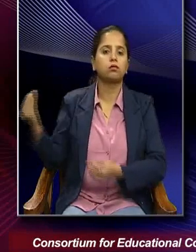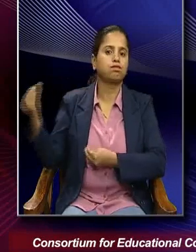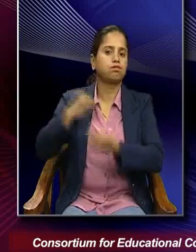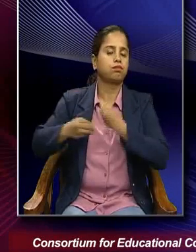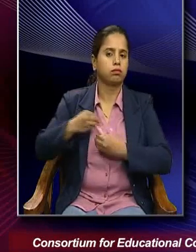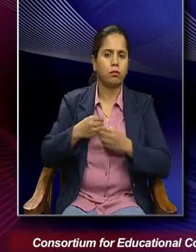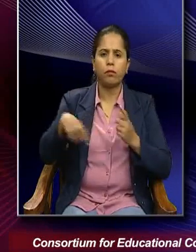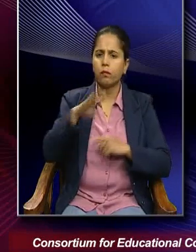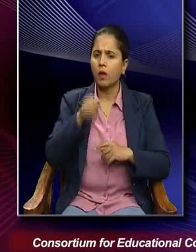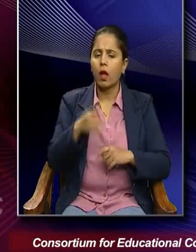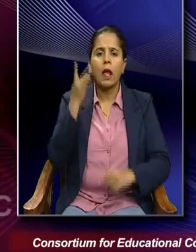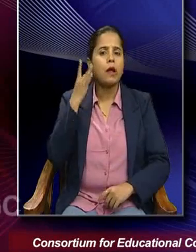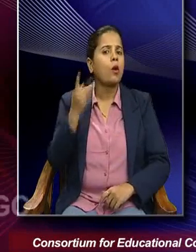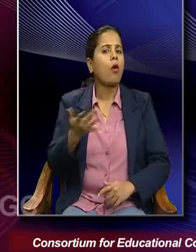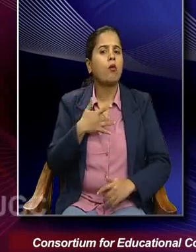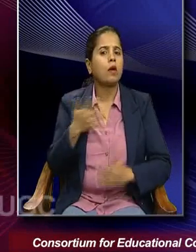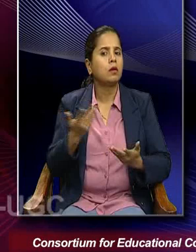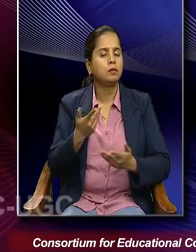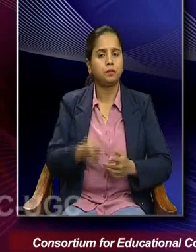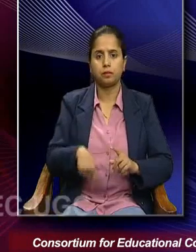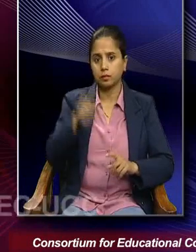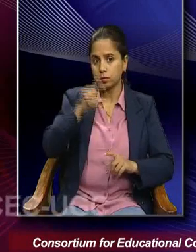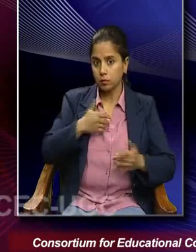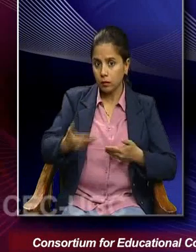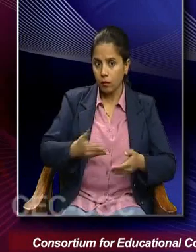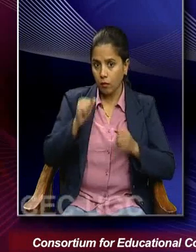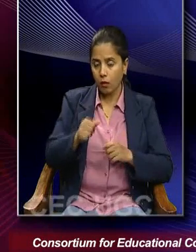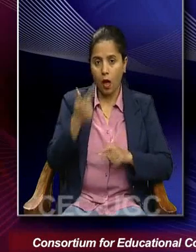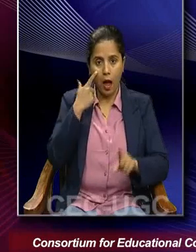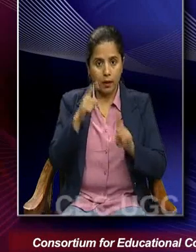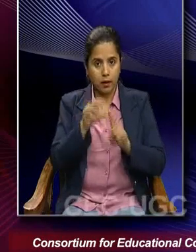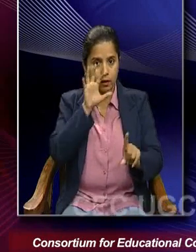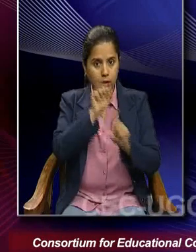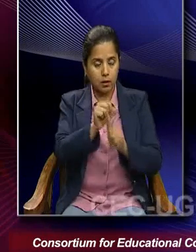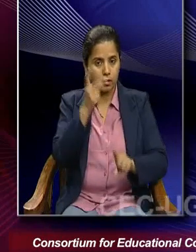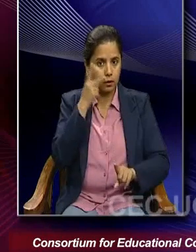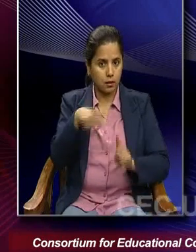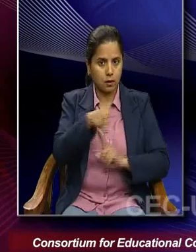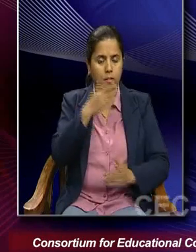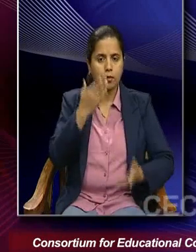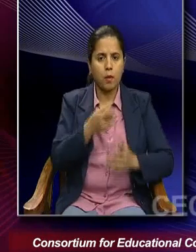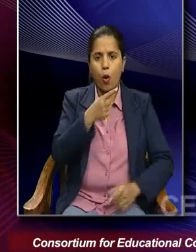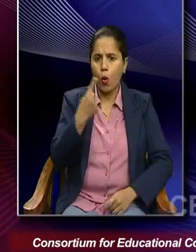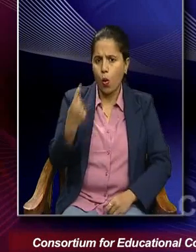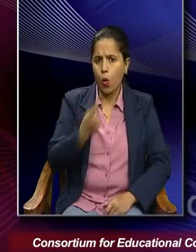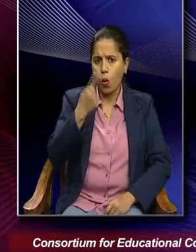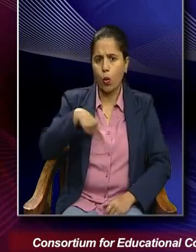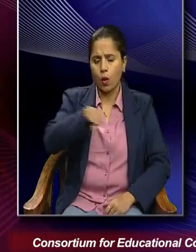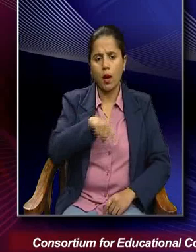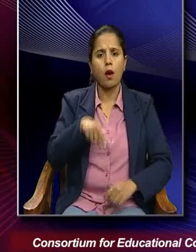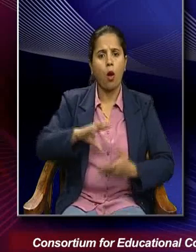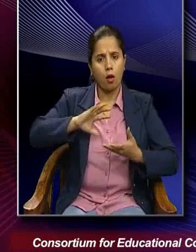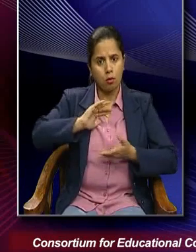What is ignored is that personality or an identity is not only a